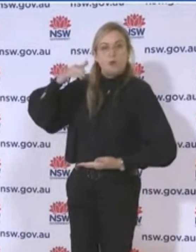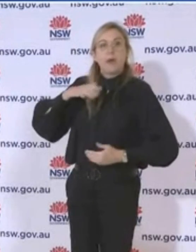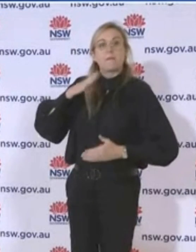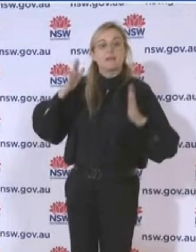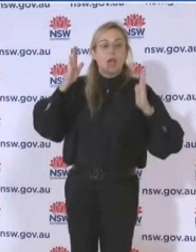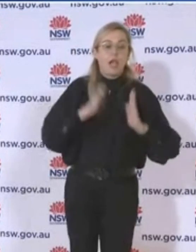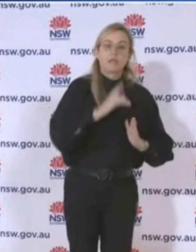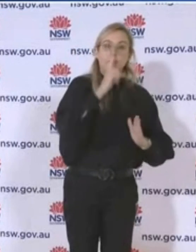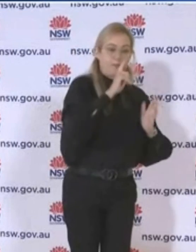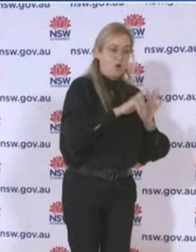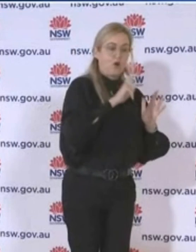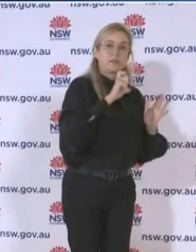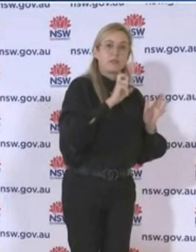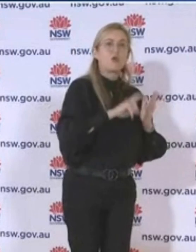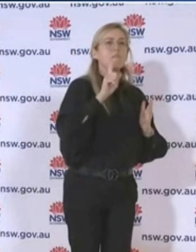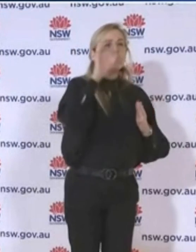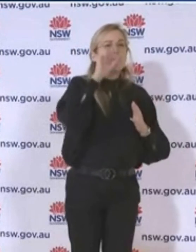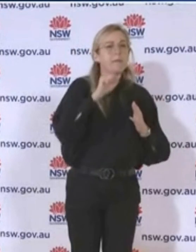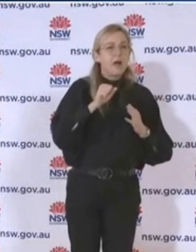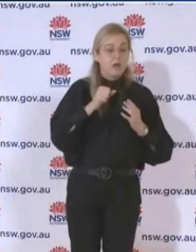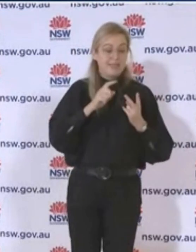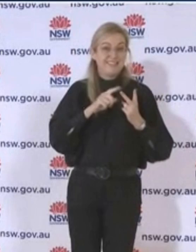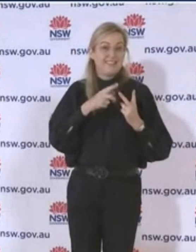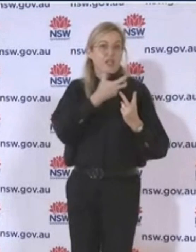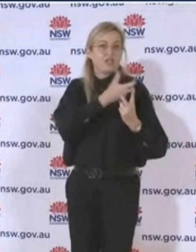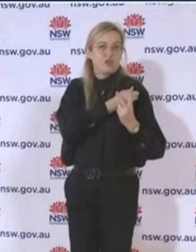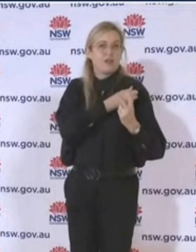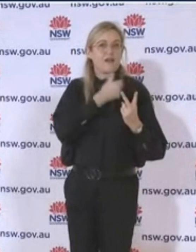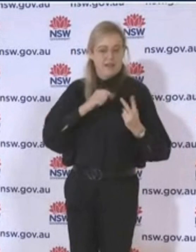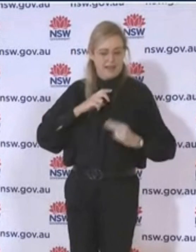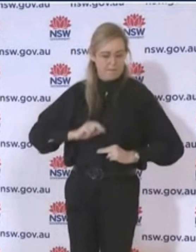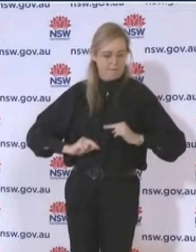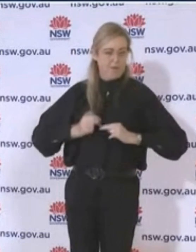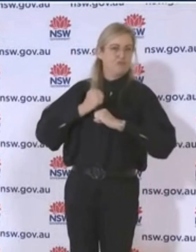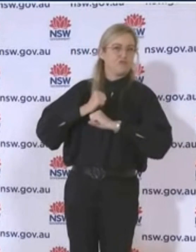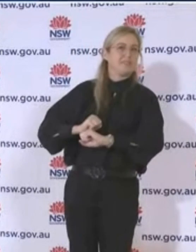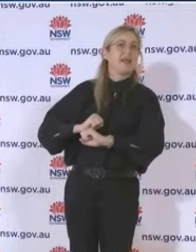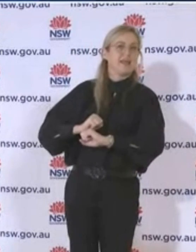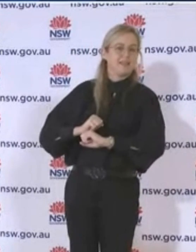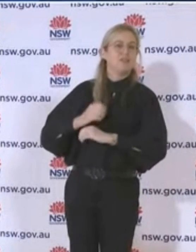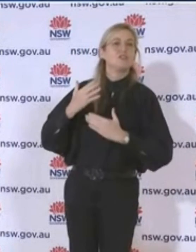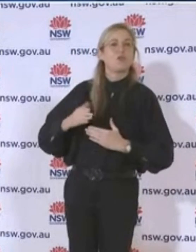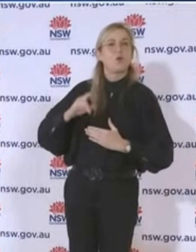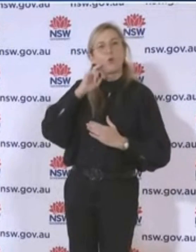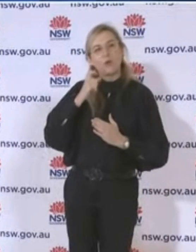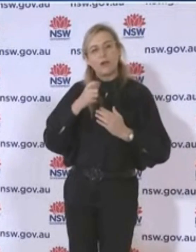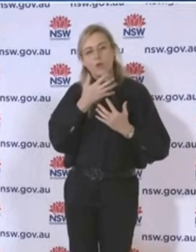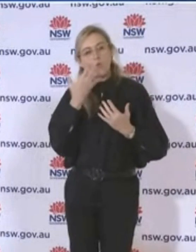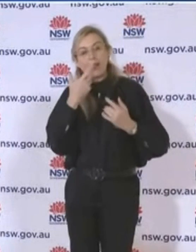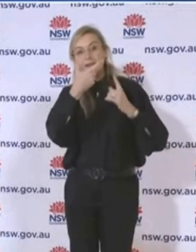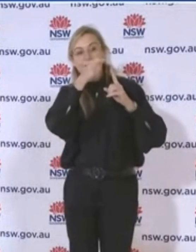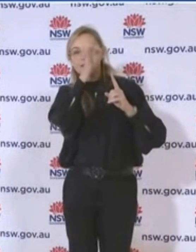ICU. And remember, there's always a lag, so it takes a few weeks before people get the disease and then succumb to it in a serious way and then end up in